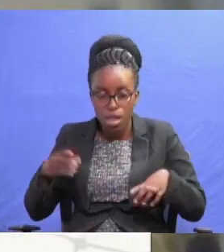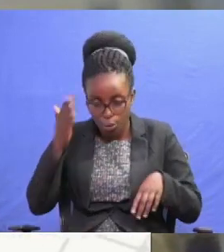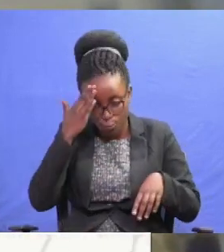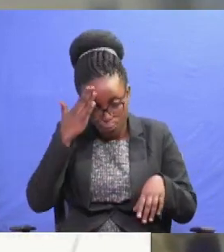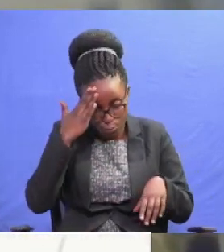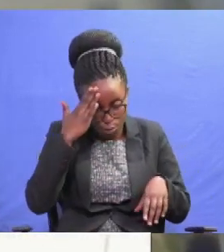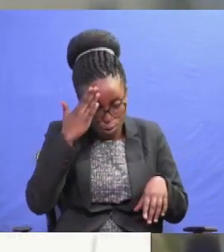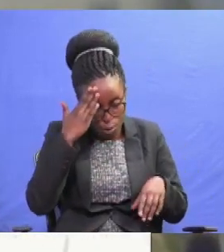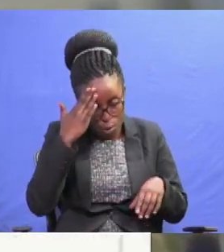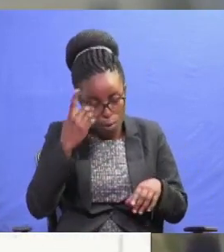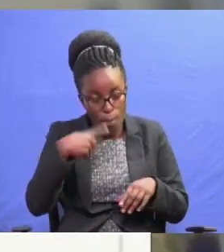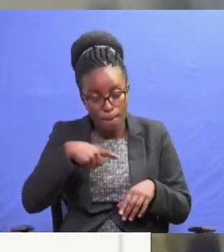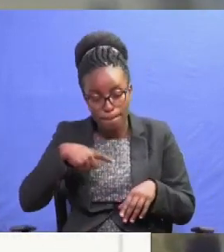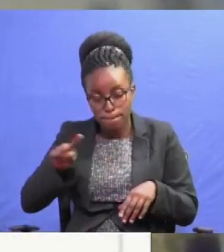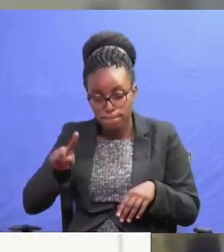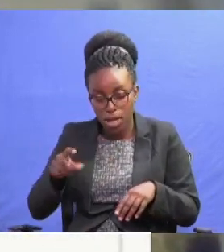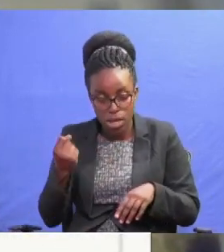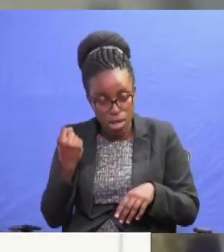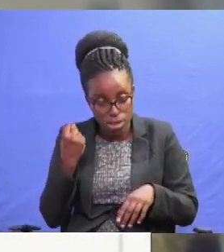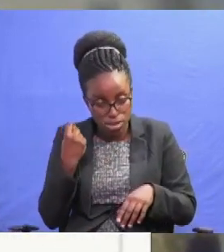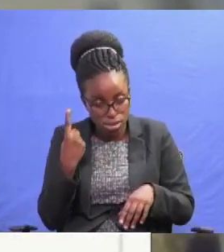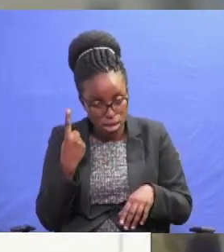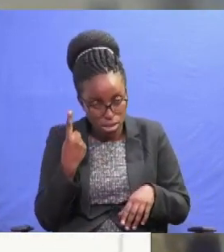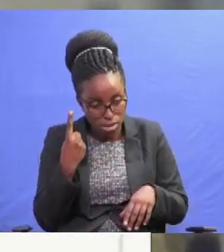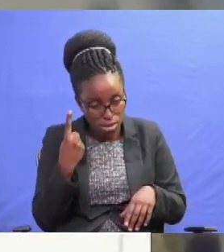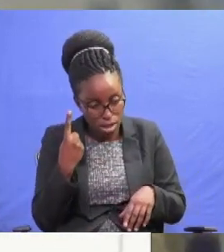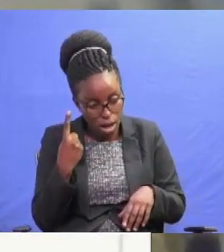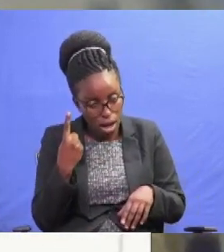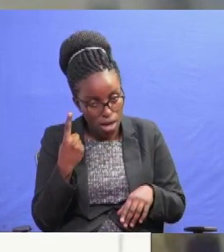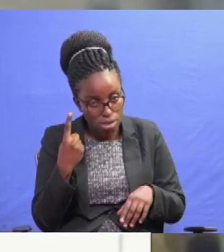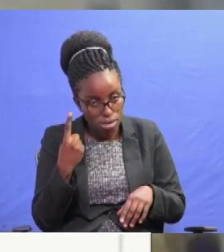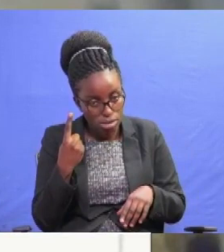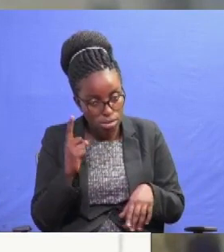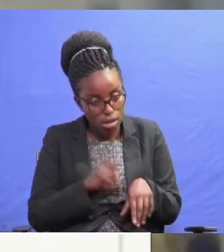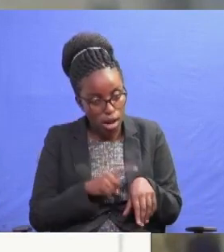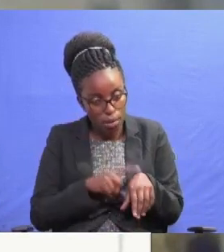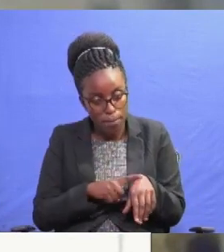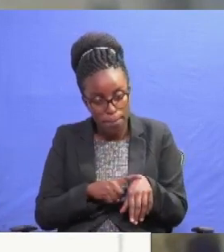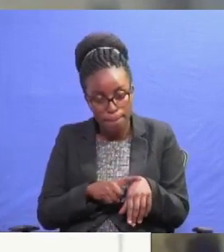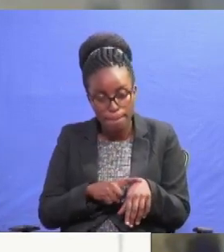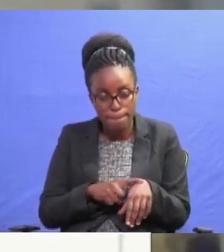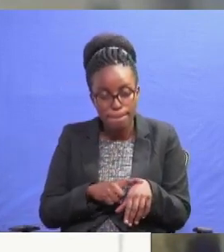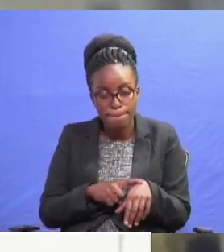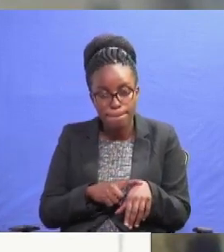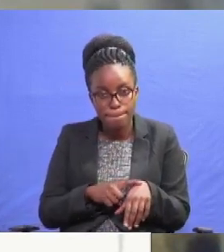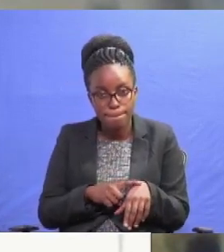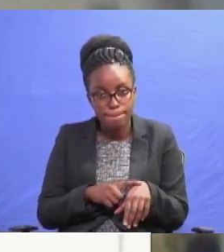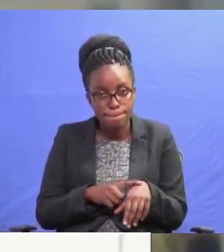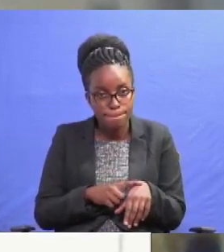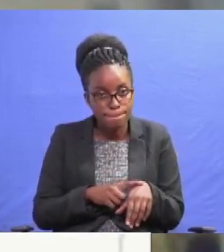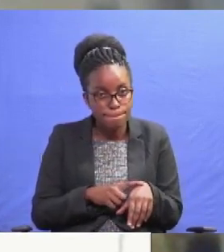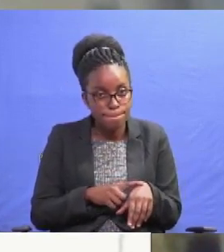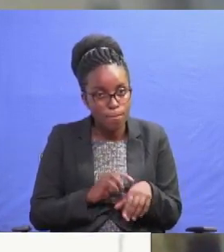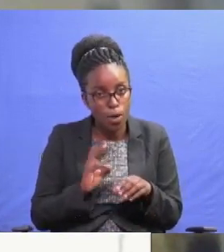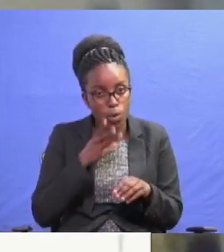should understand it, and at all costs avoid the pathways of waters or where water will accumulate.